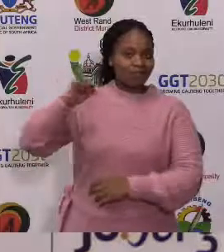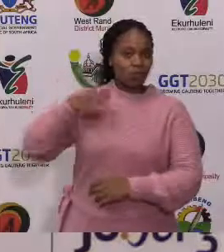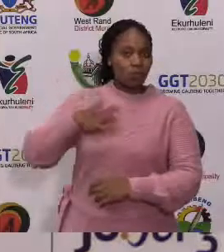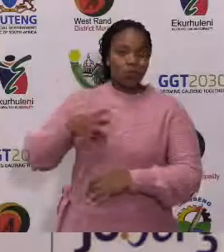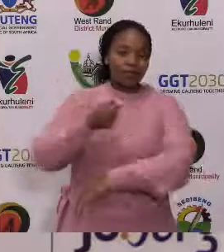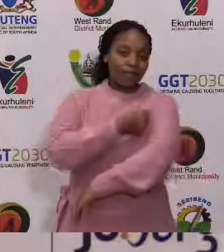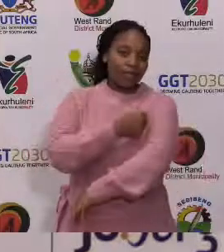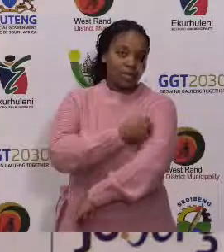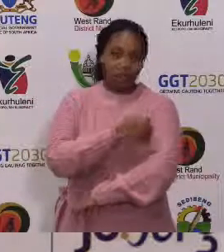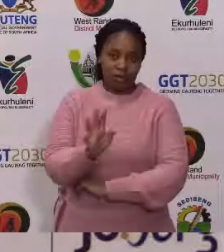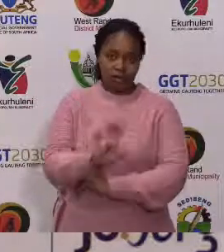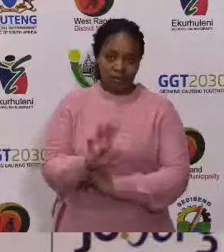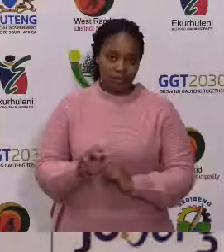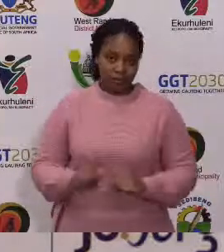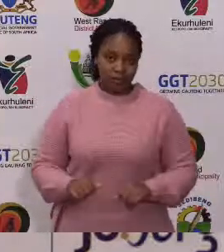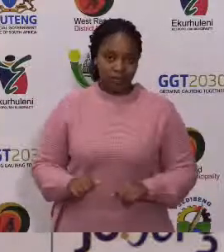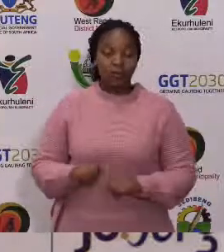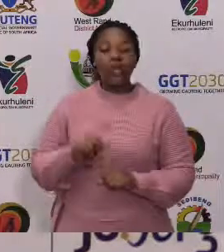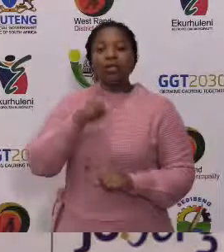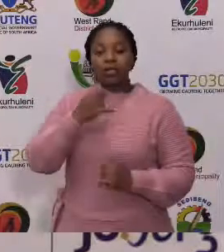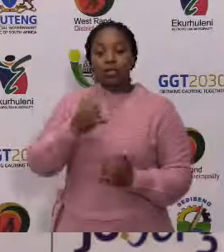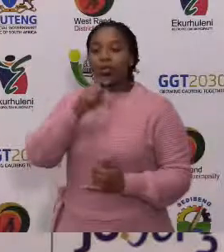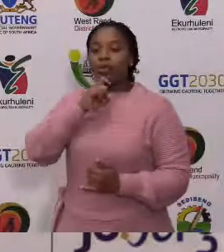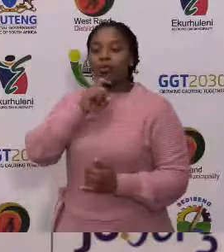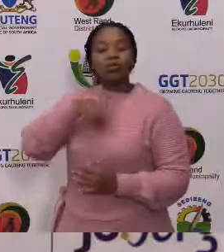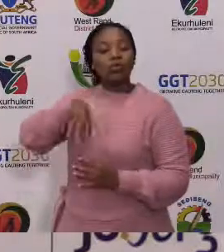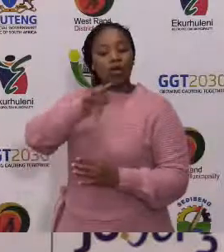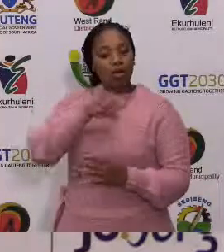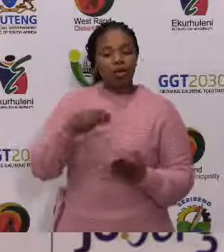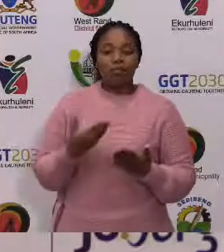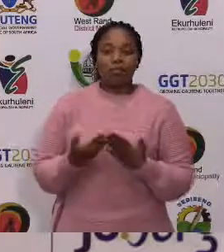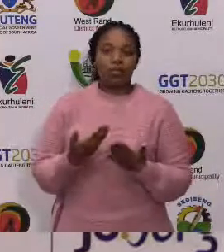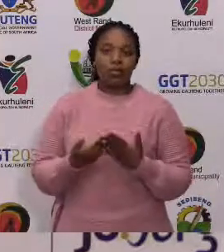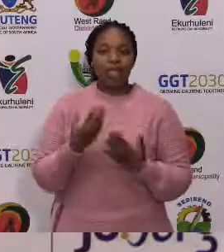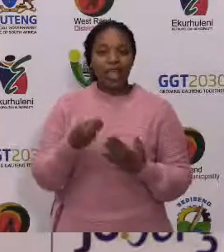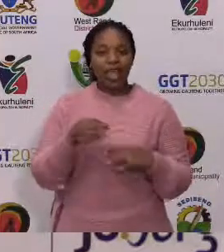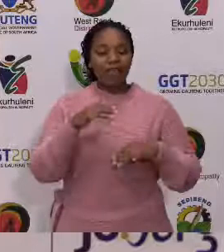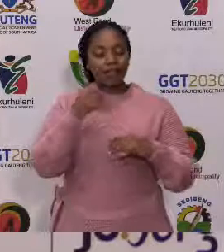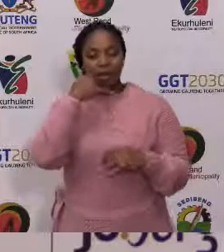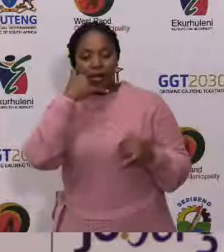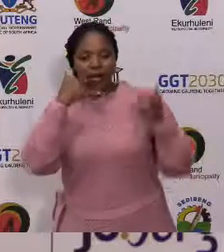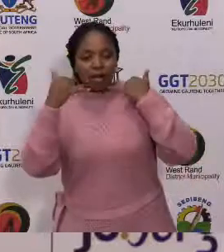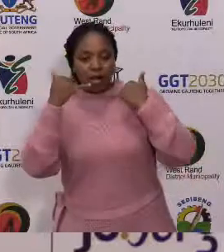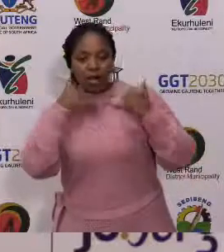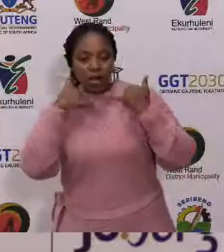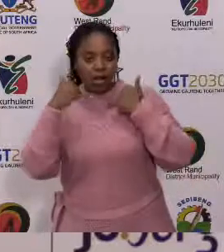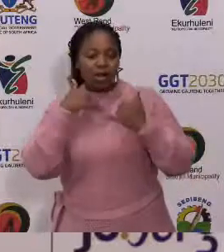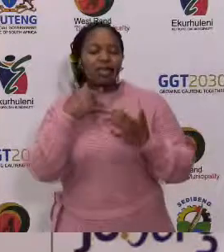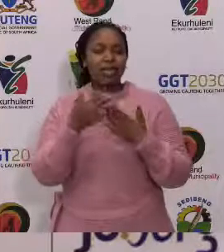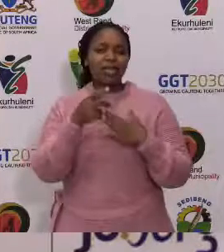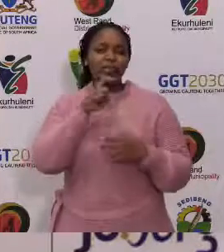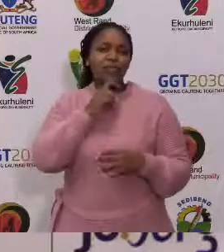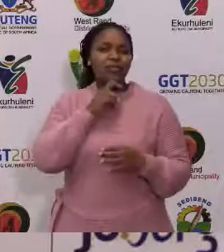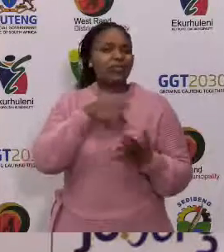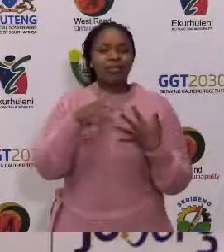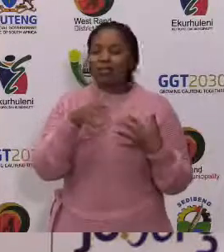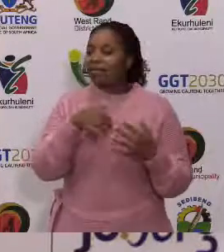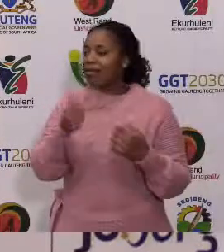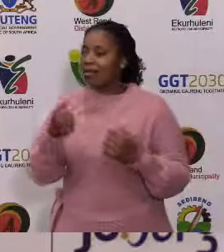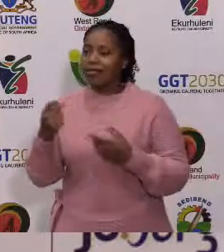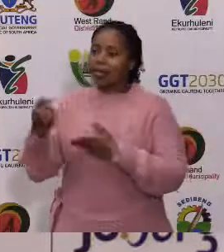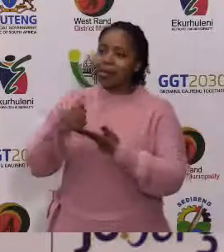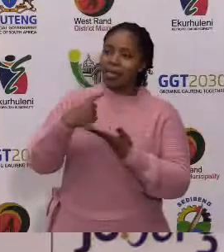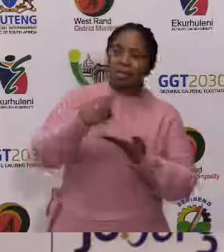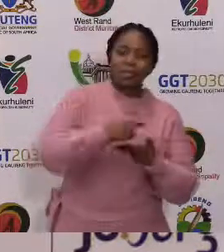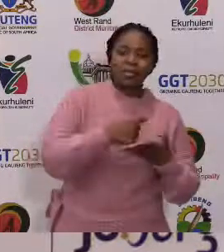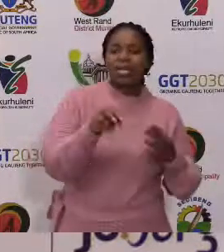vaccines. So we're also using all the capabilities, hotline, and all other mechanisms to reach every